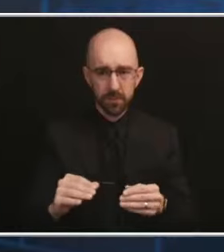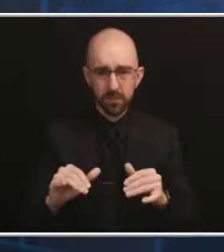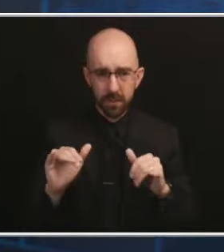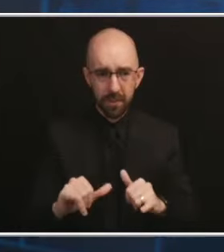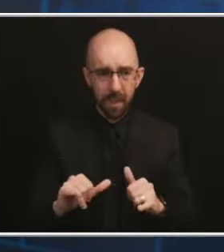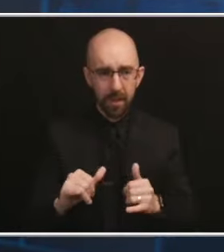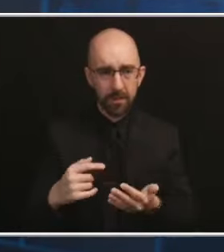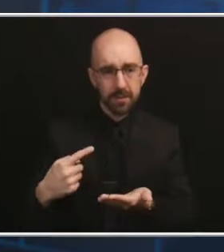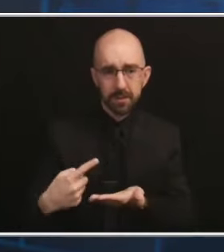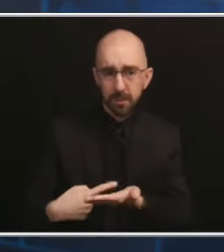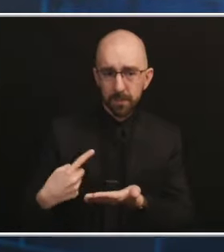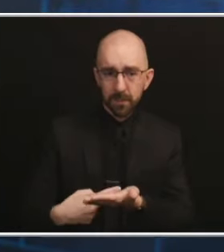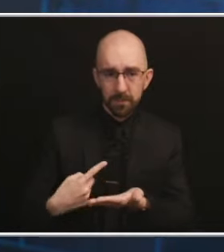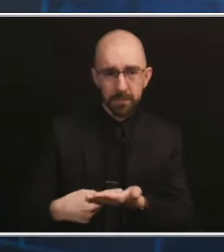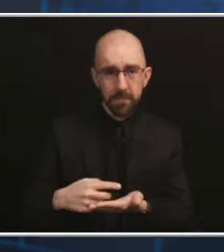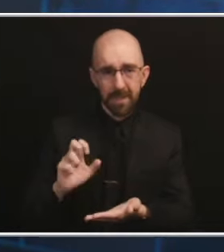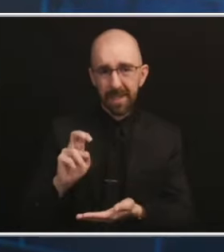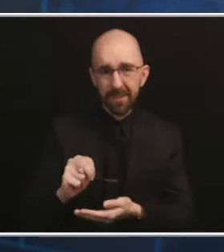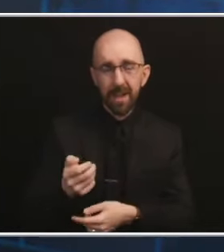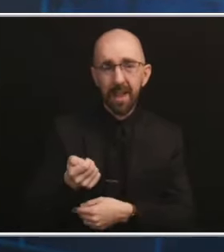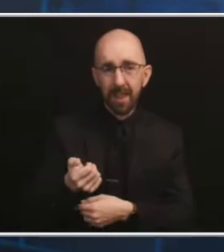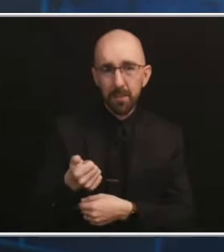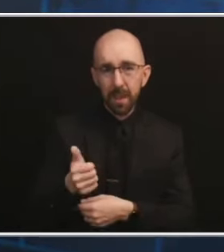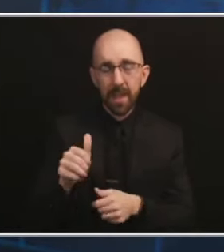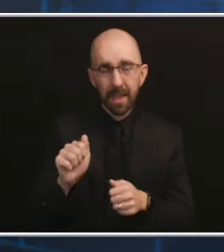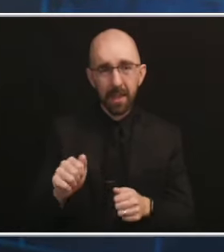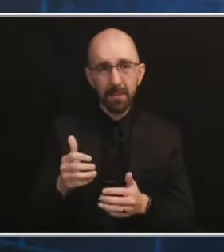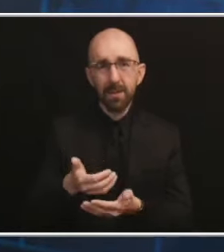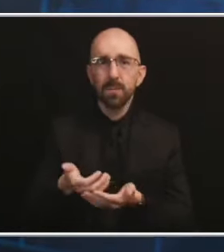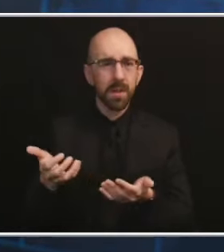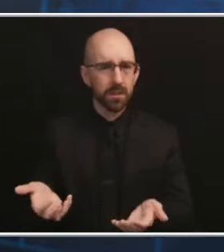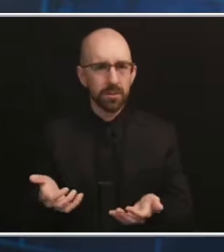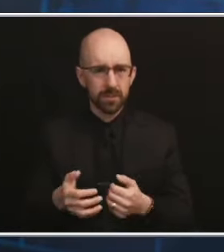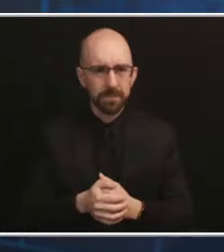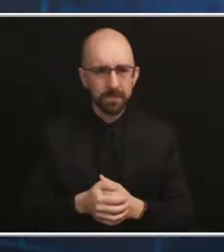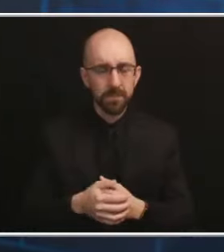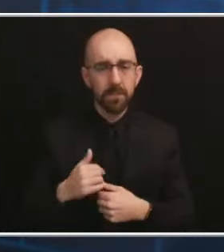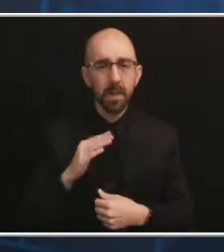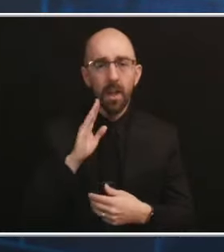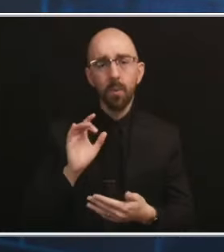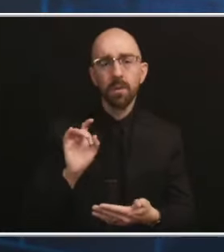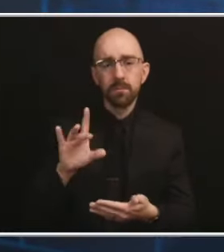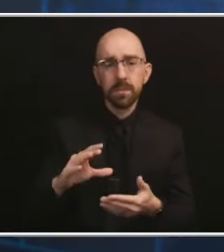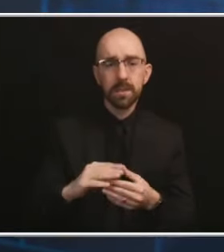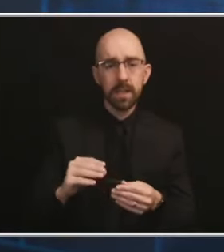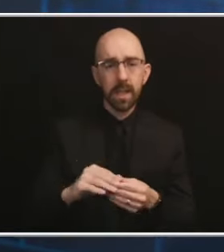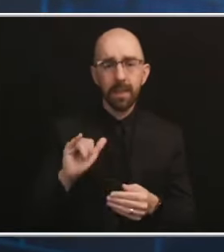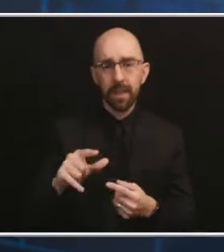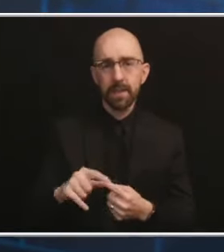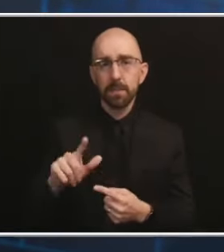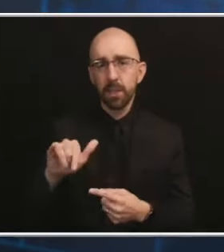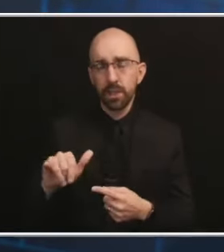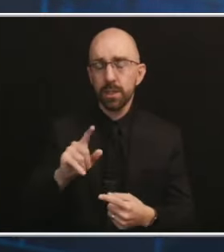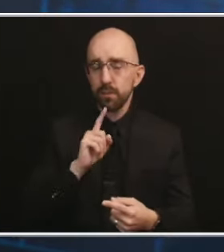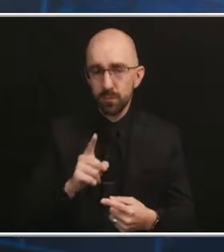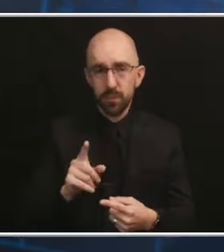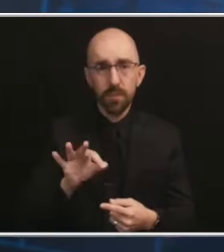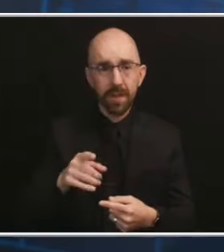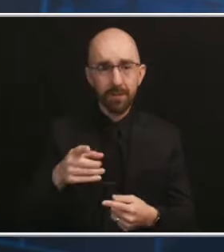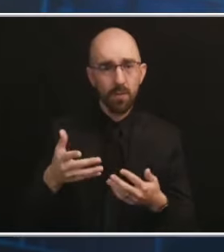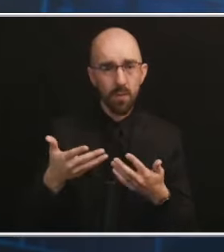sometimes even a little can be too much. And what I would say to you is that's especially true if you already